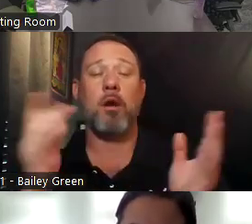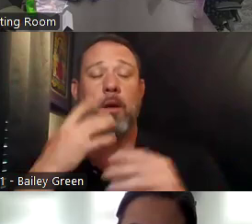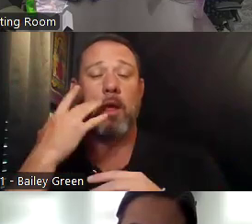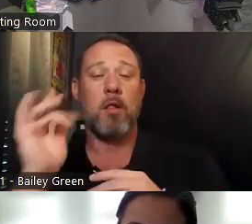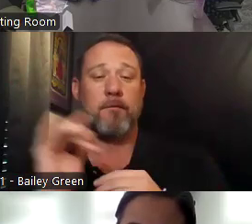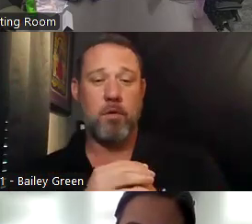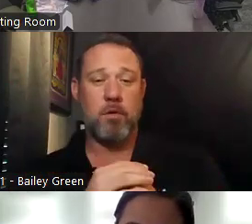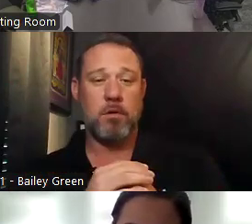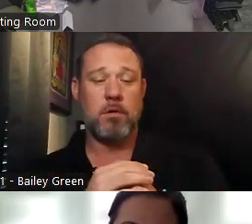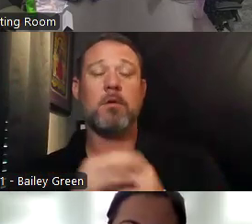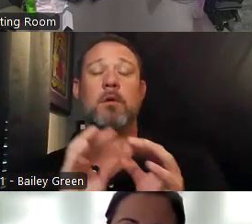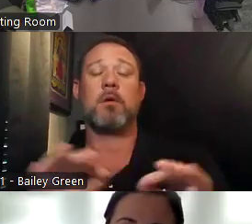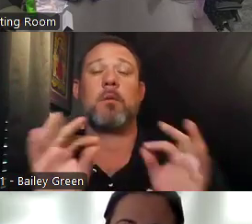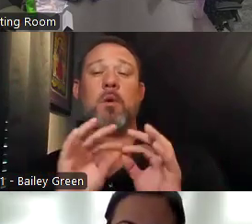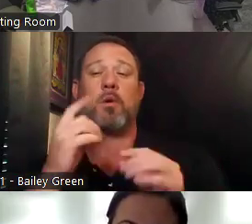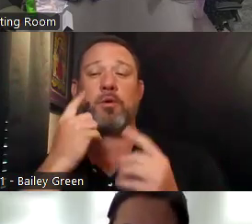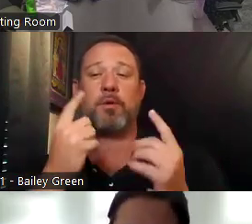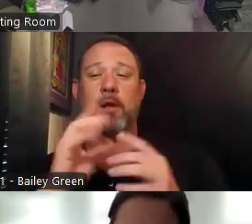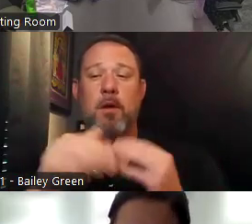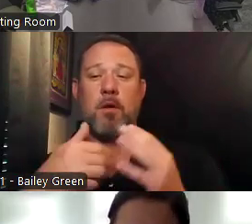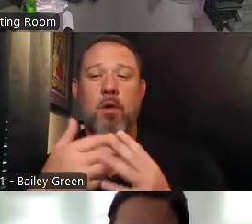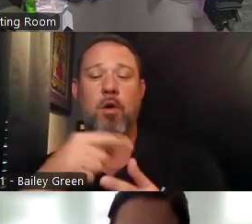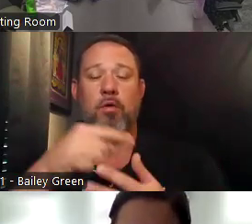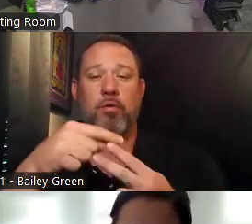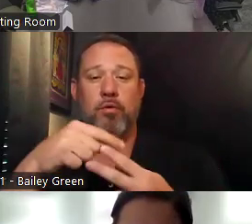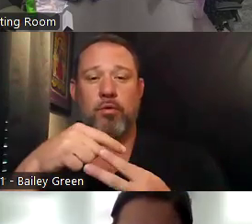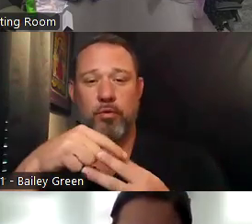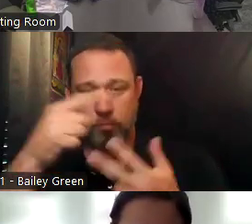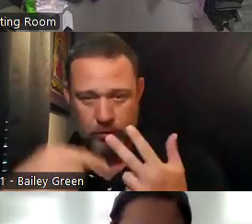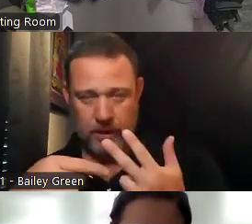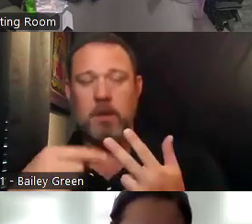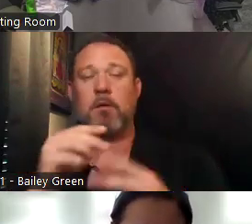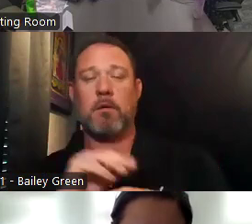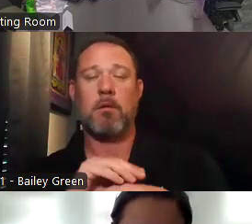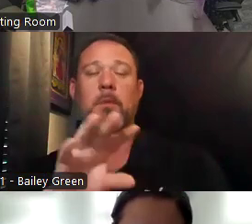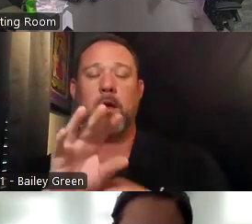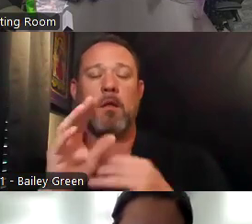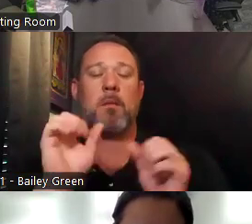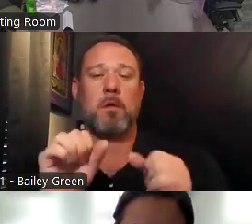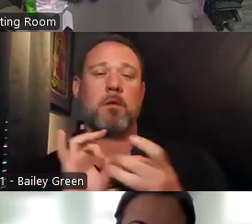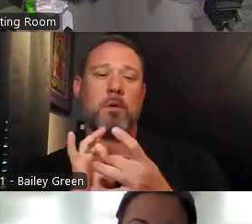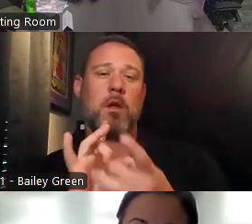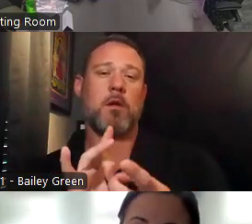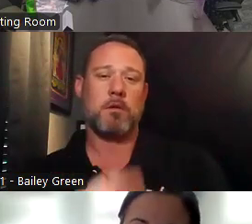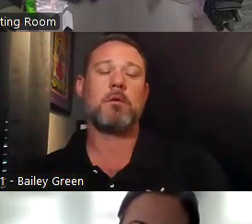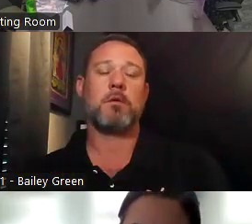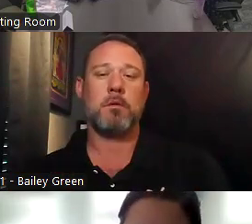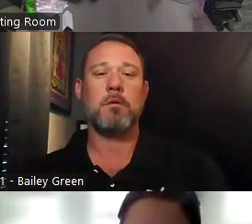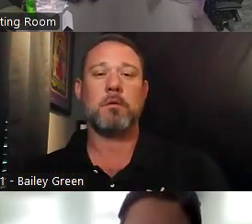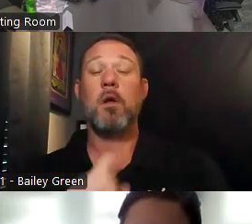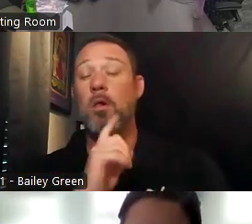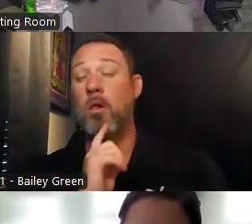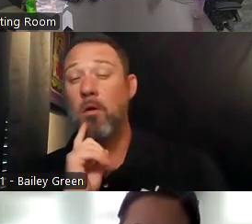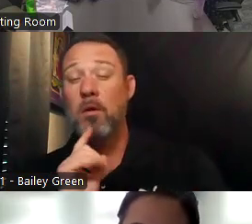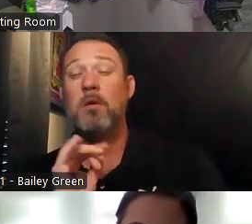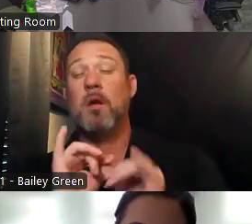California, it's important to think about all these three components and how they impact someone's ability to connect. Now, loneliness and